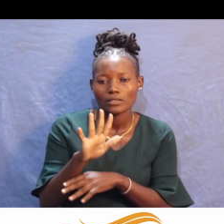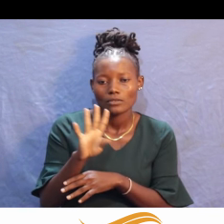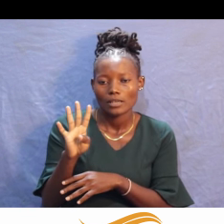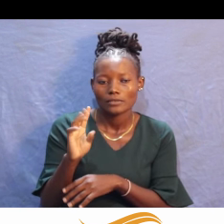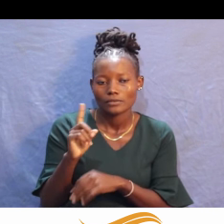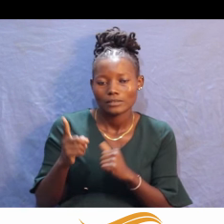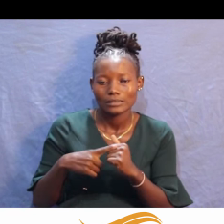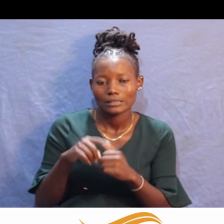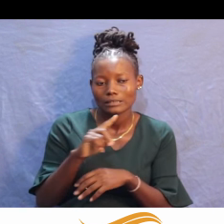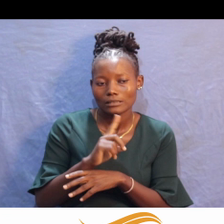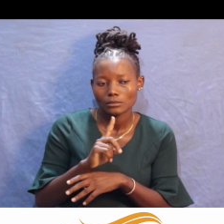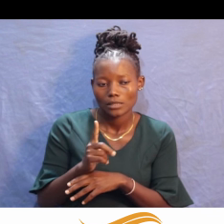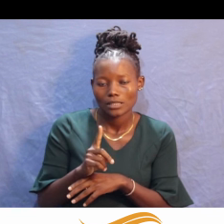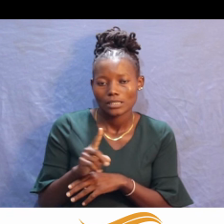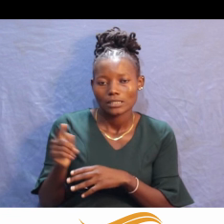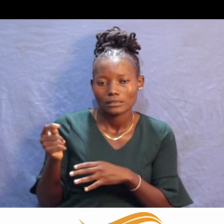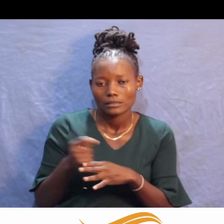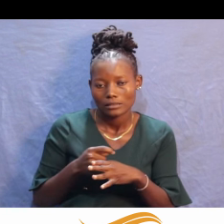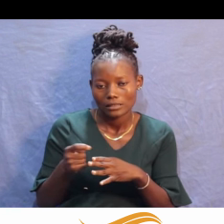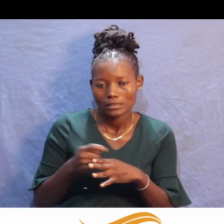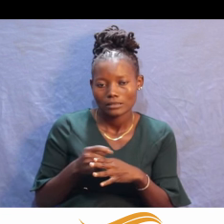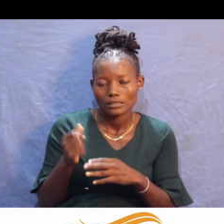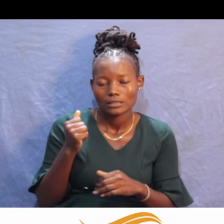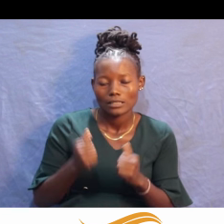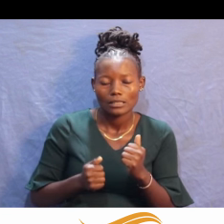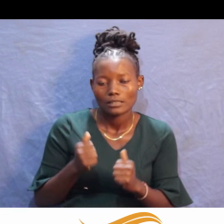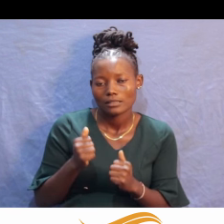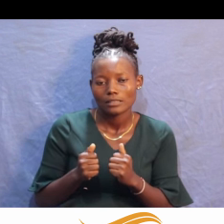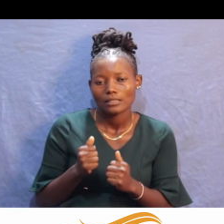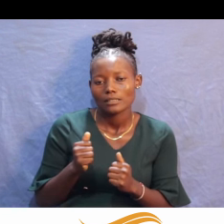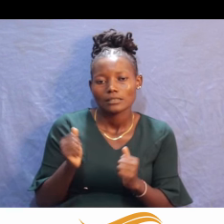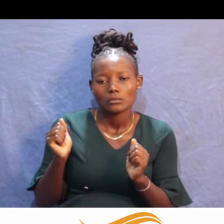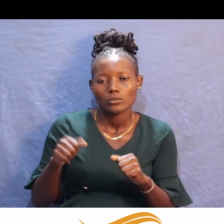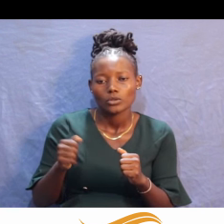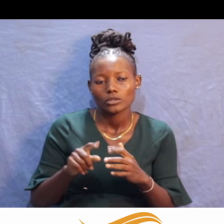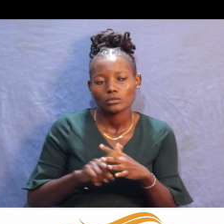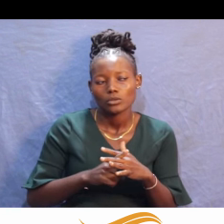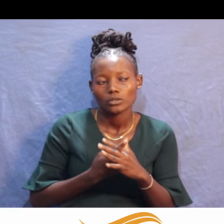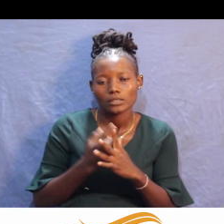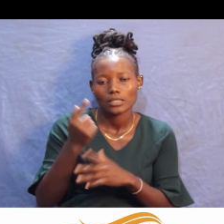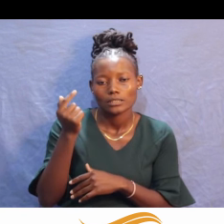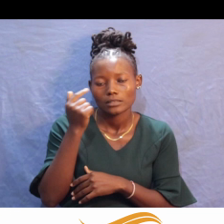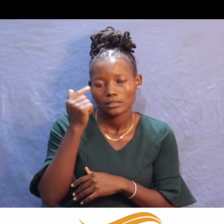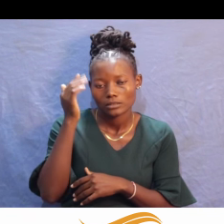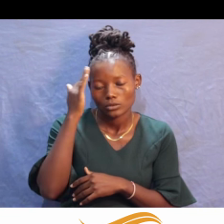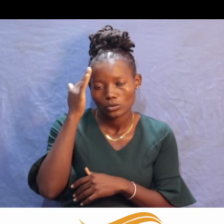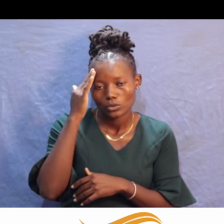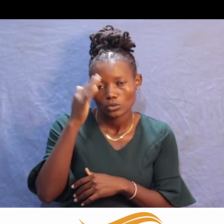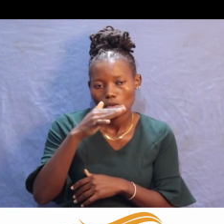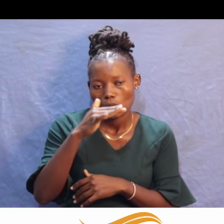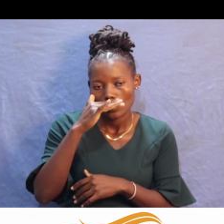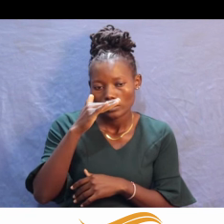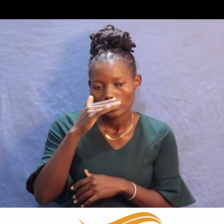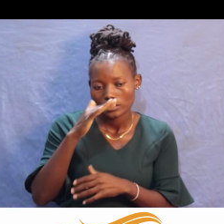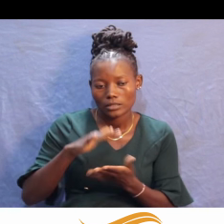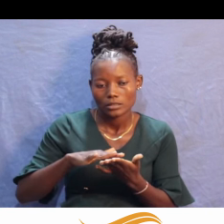minutes. The trained athlete can start utilizing oxygen much quicker,